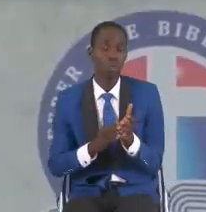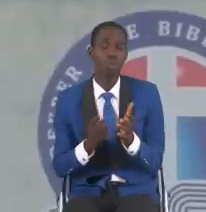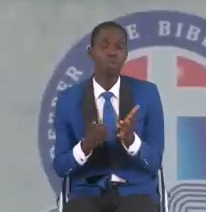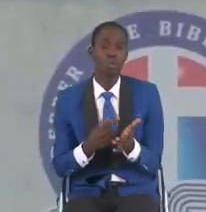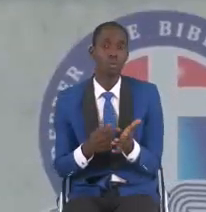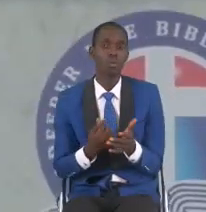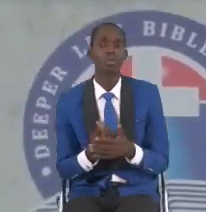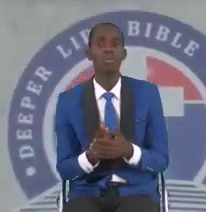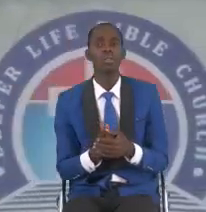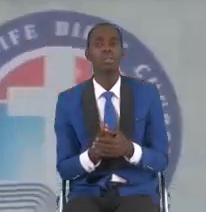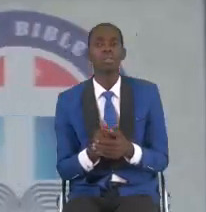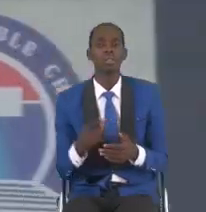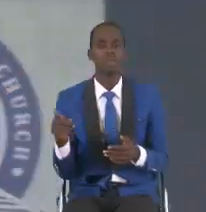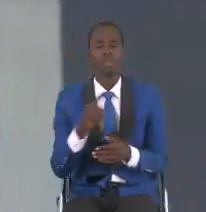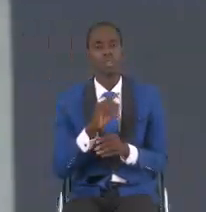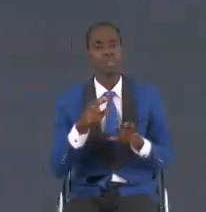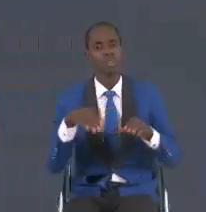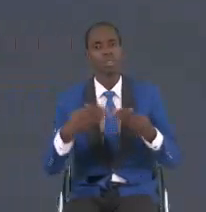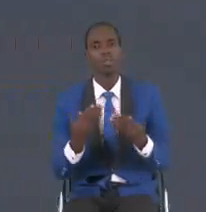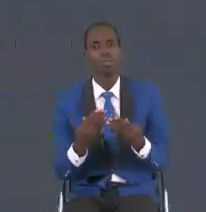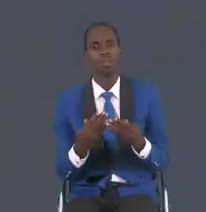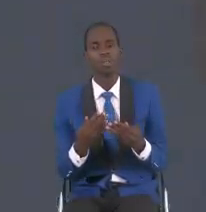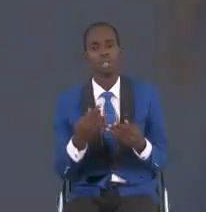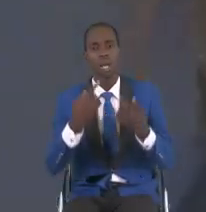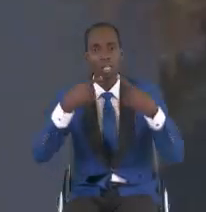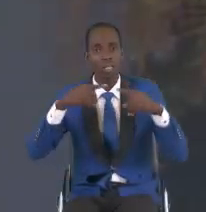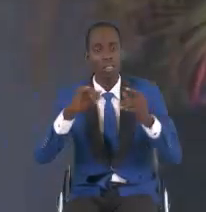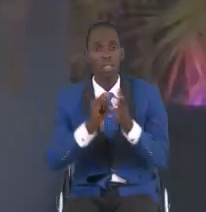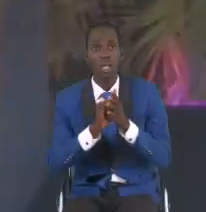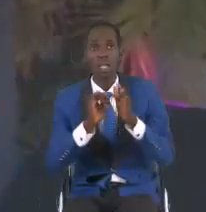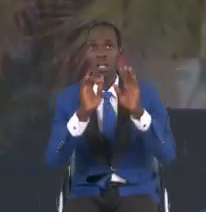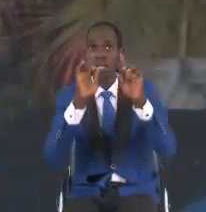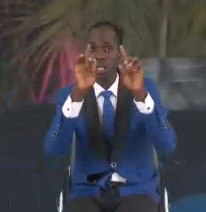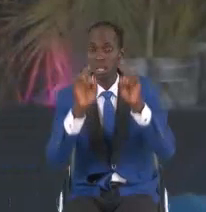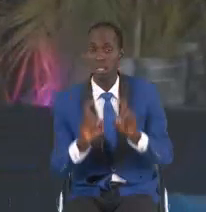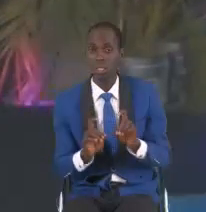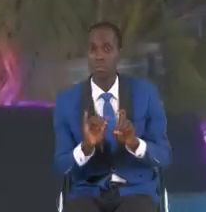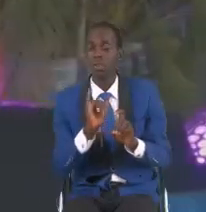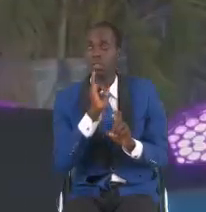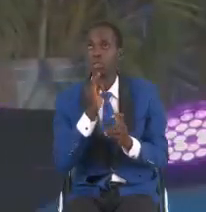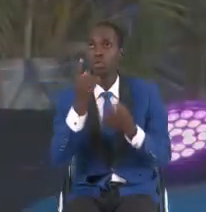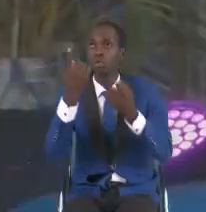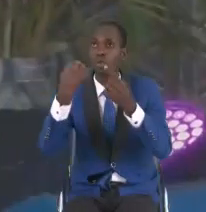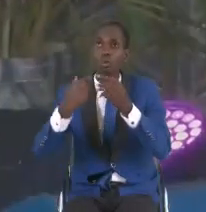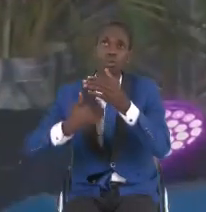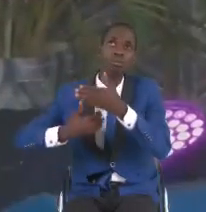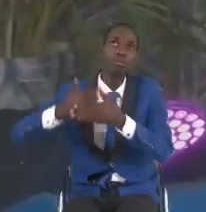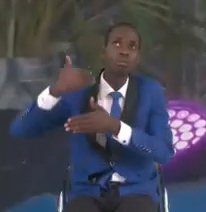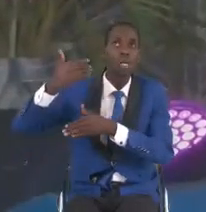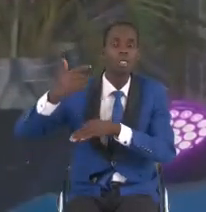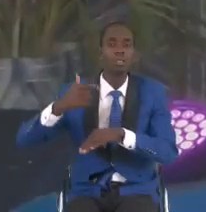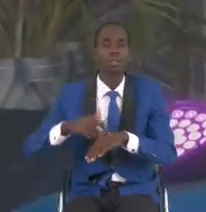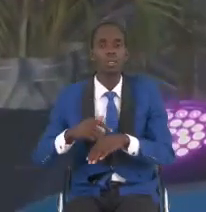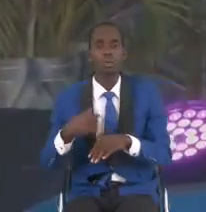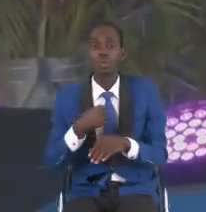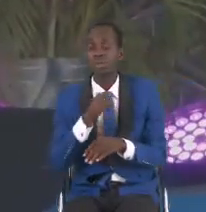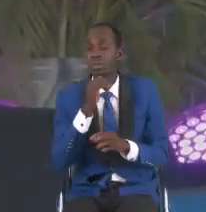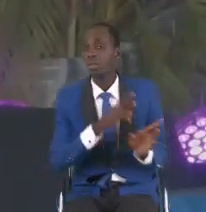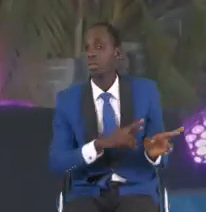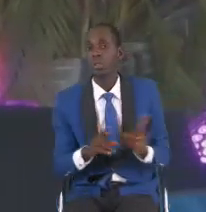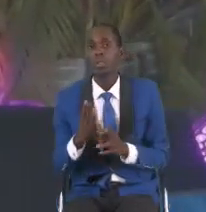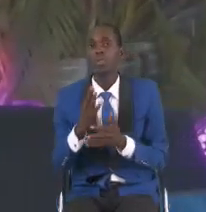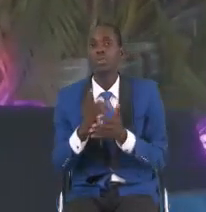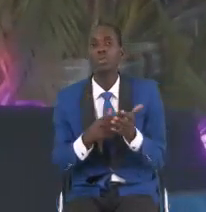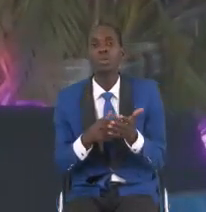they tell us an exam is coming and we're not ready. Sometimes it's an external exam.